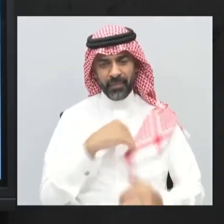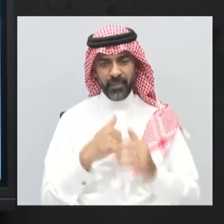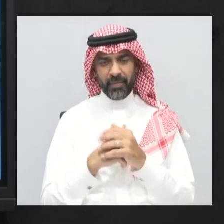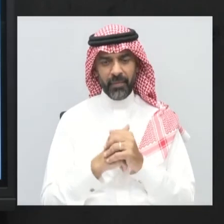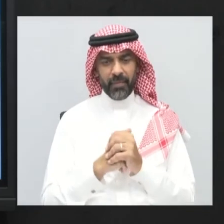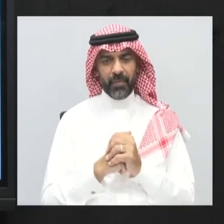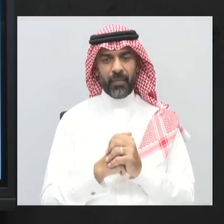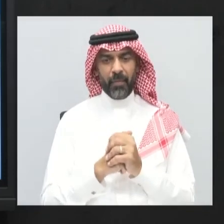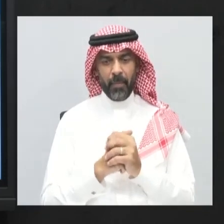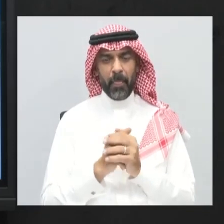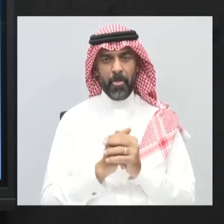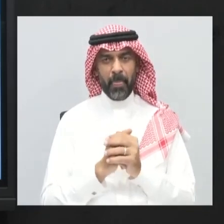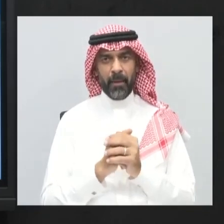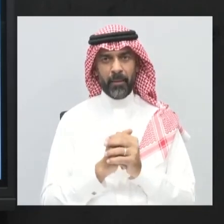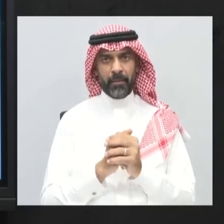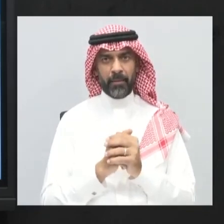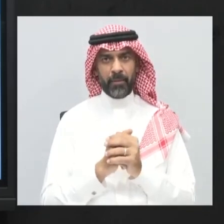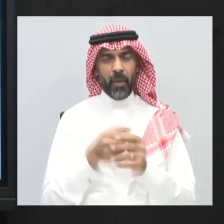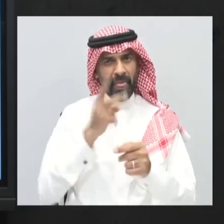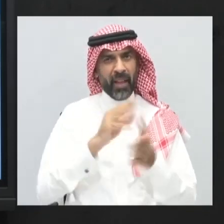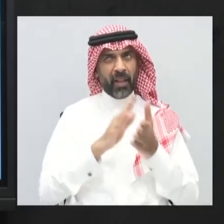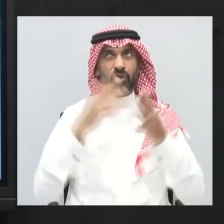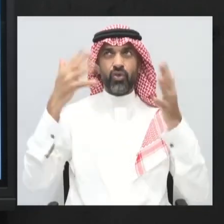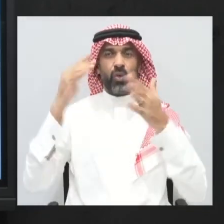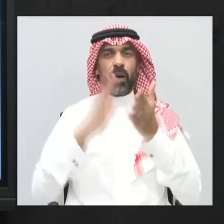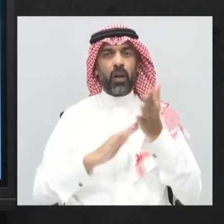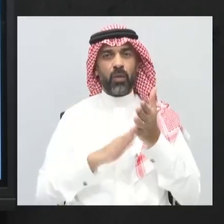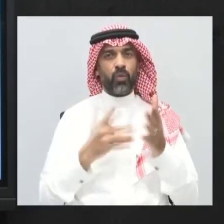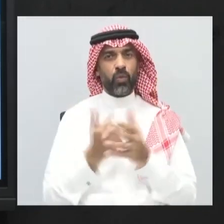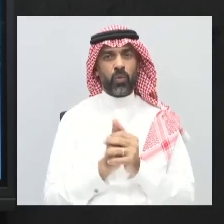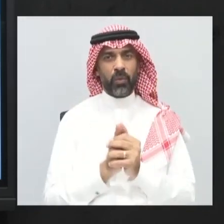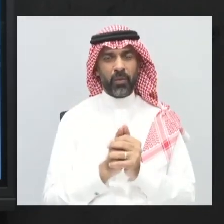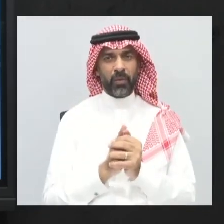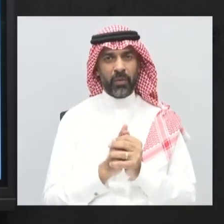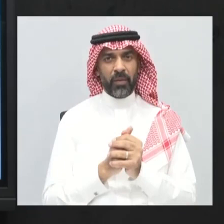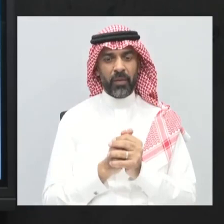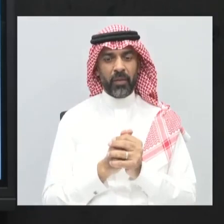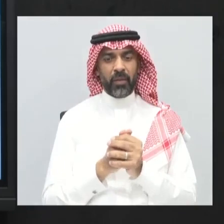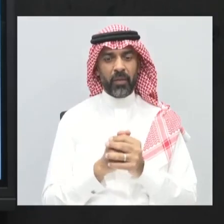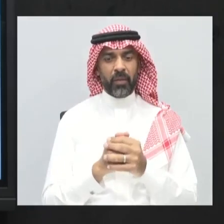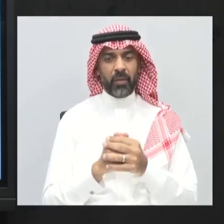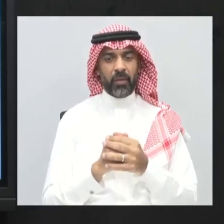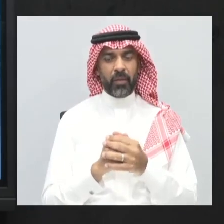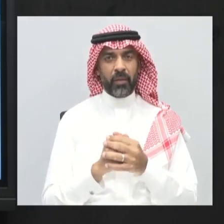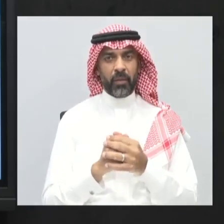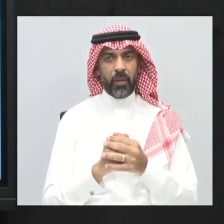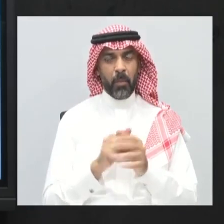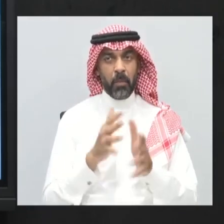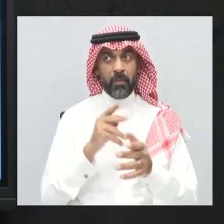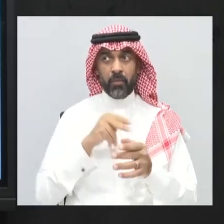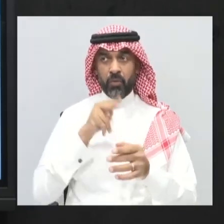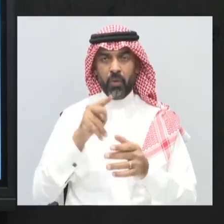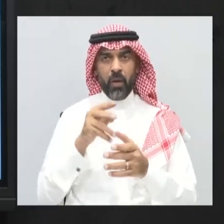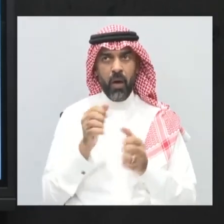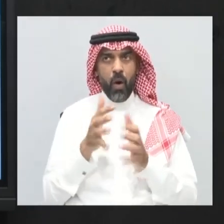that can be dangerous, right? Do you know what dangerous means? The word dangerous means that things could be scary a little bit,